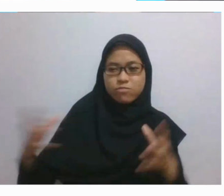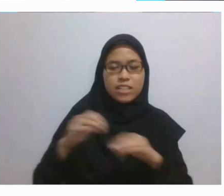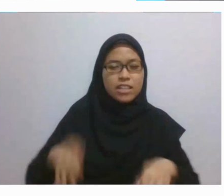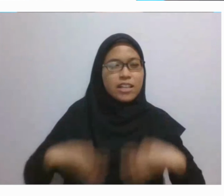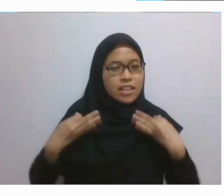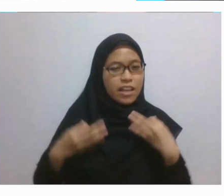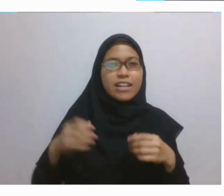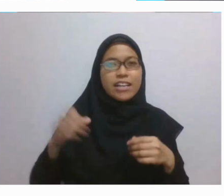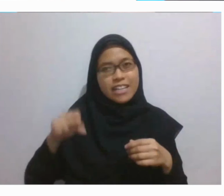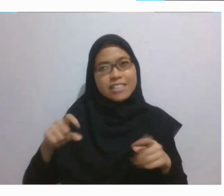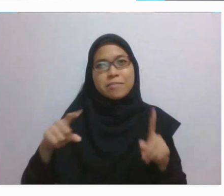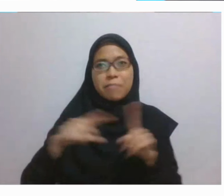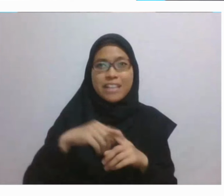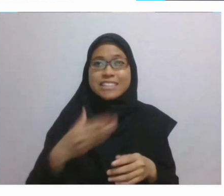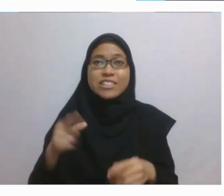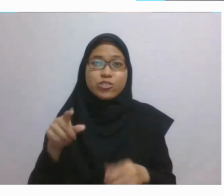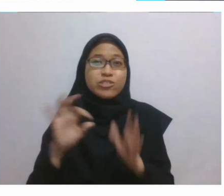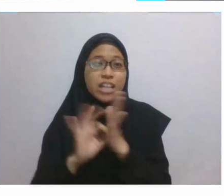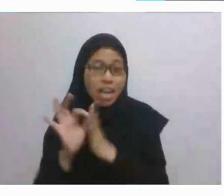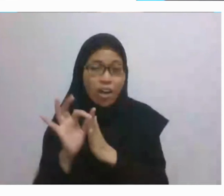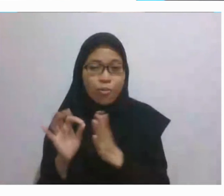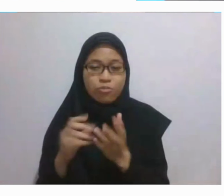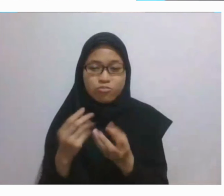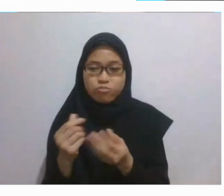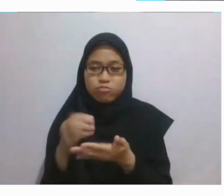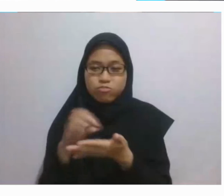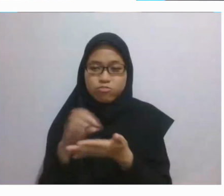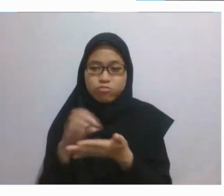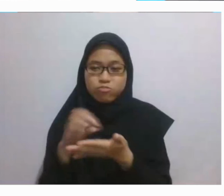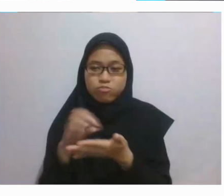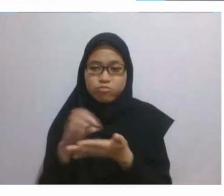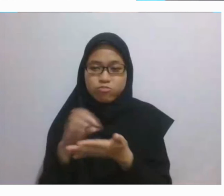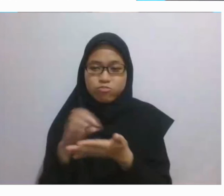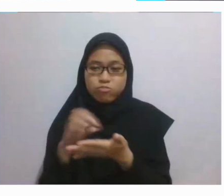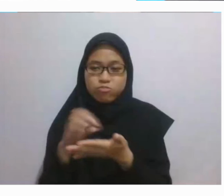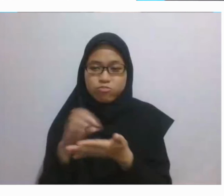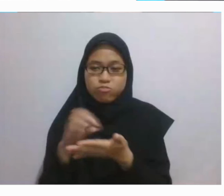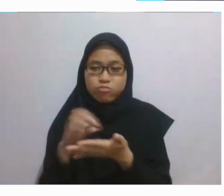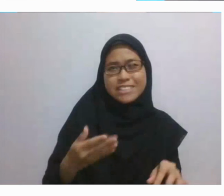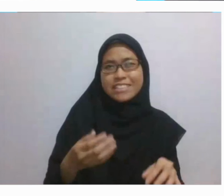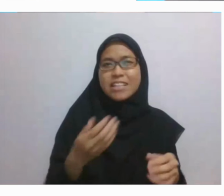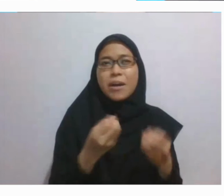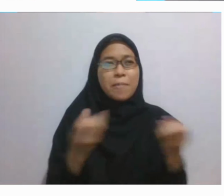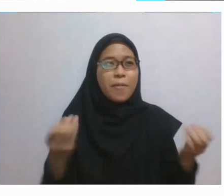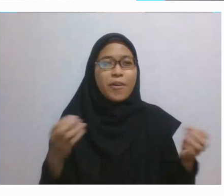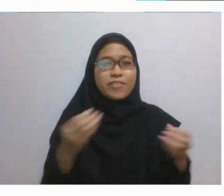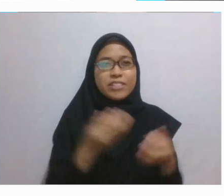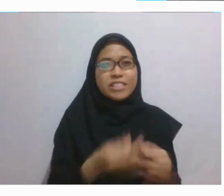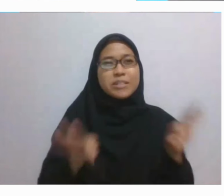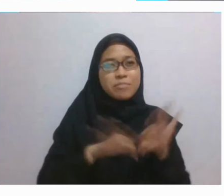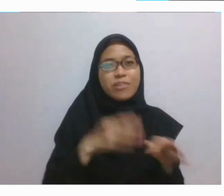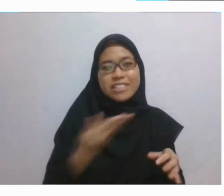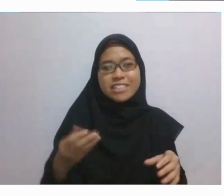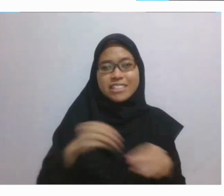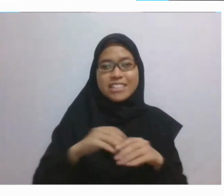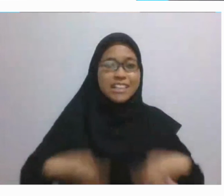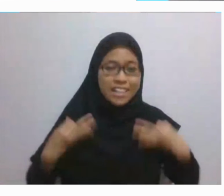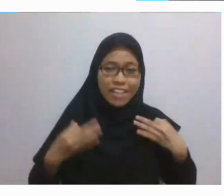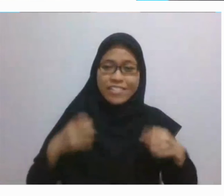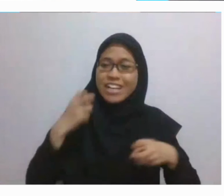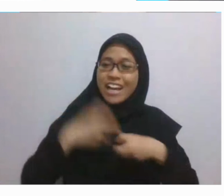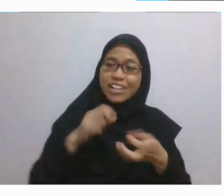And the important things is, of course, as you know, many of us know, that most of the important things in life are difficult to count. And those